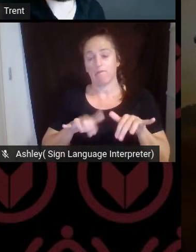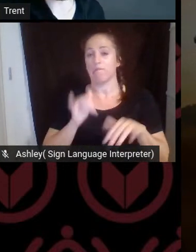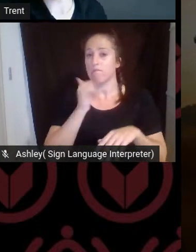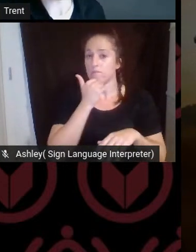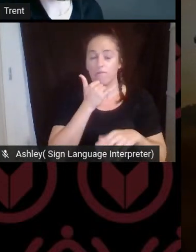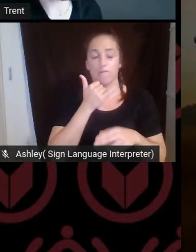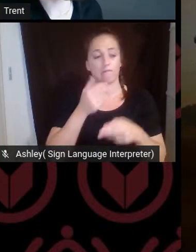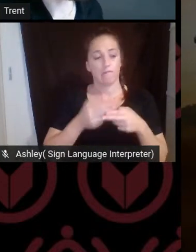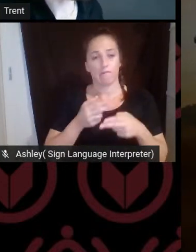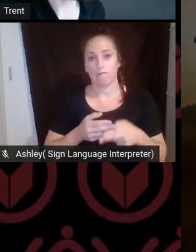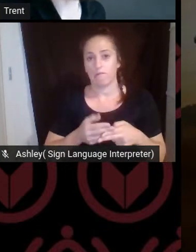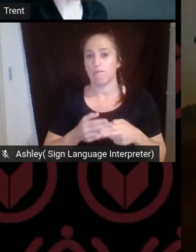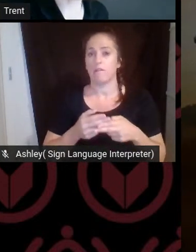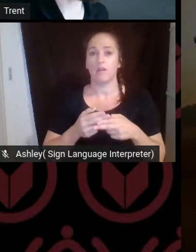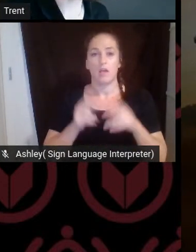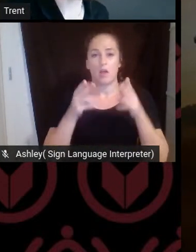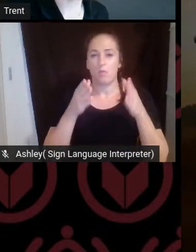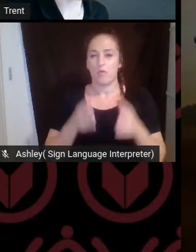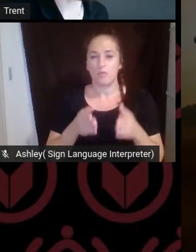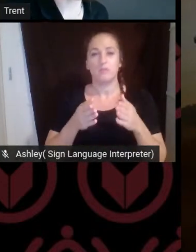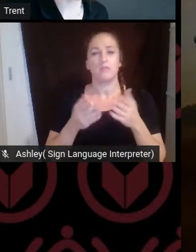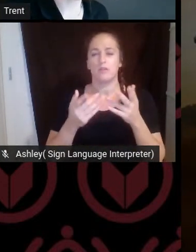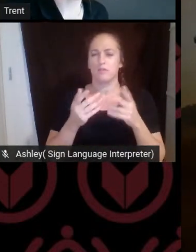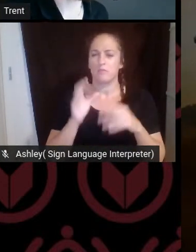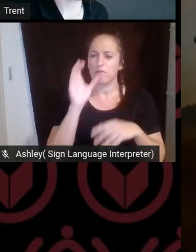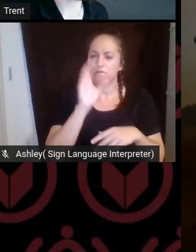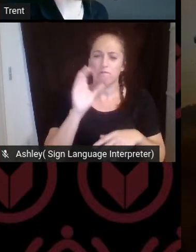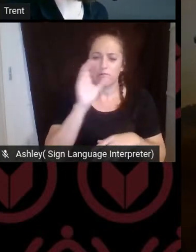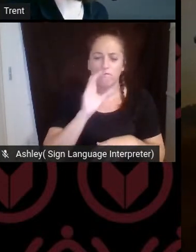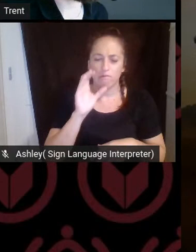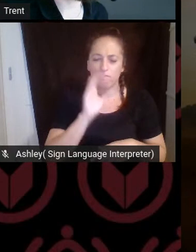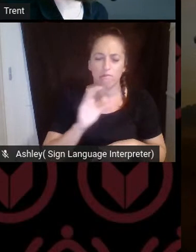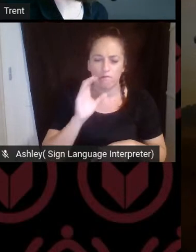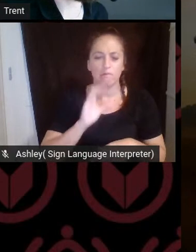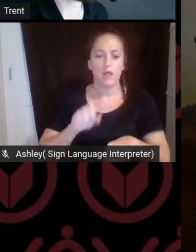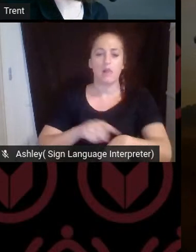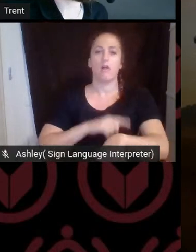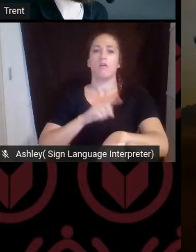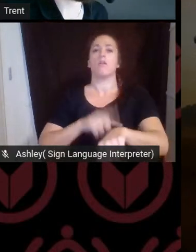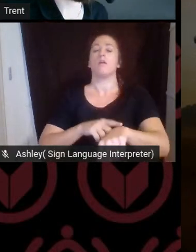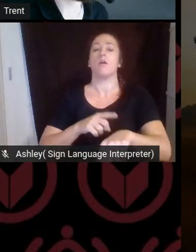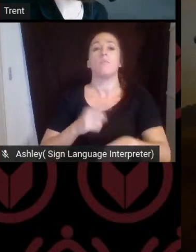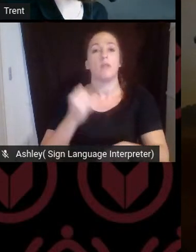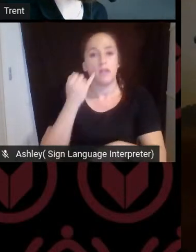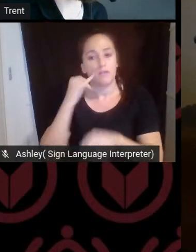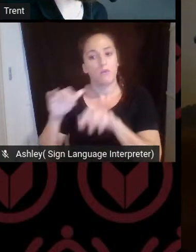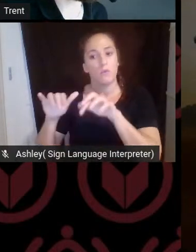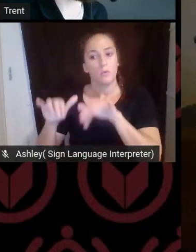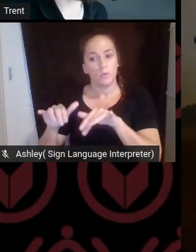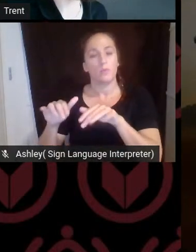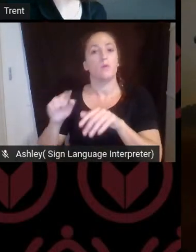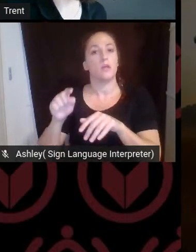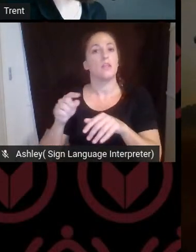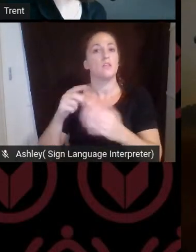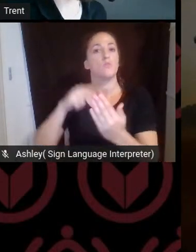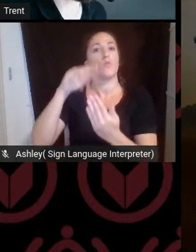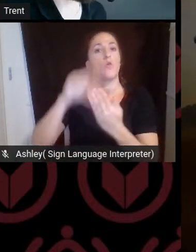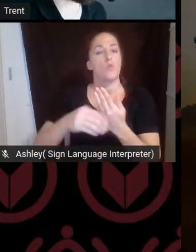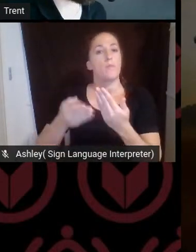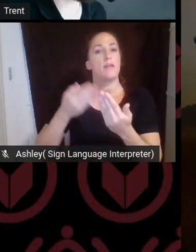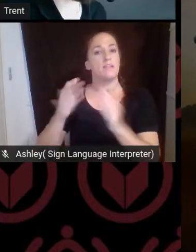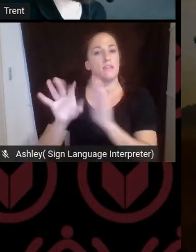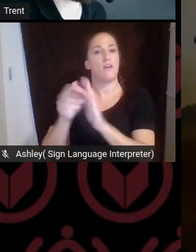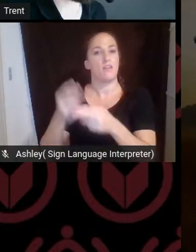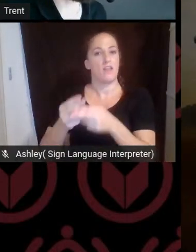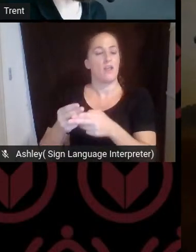or, you address an email, it'll pop up, right away with the email up there. So that's really good. Now, right now,